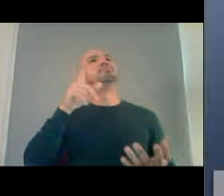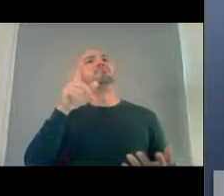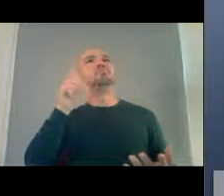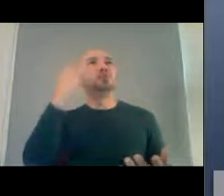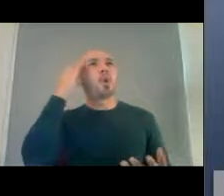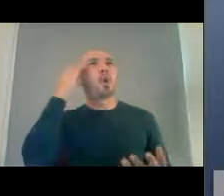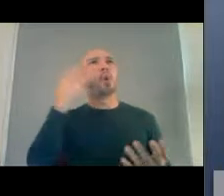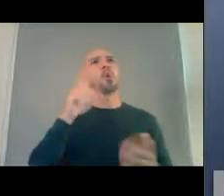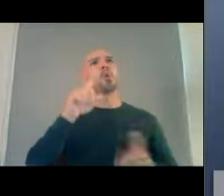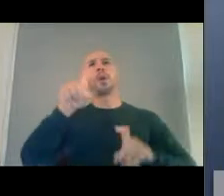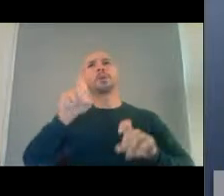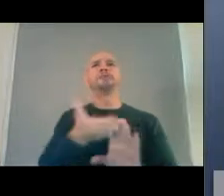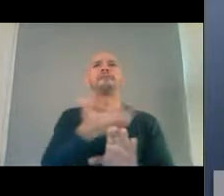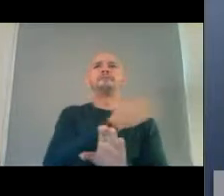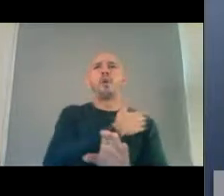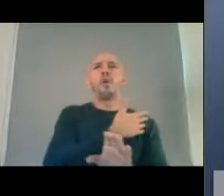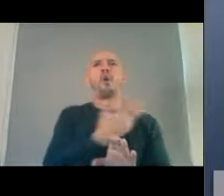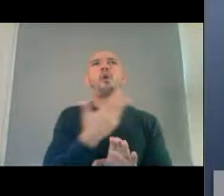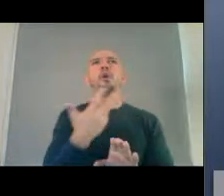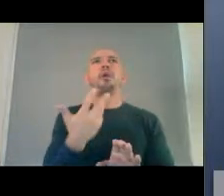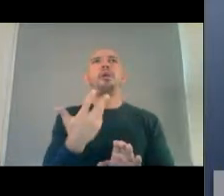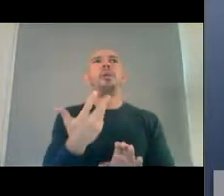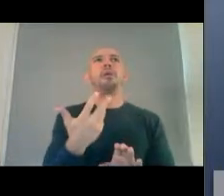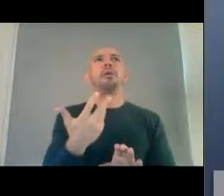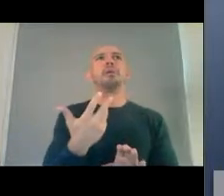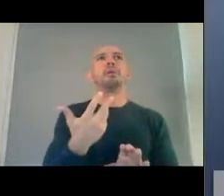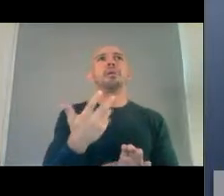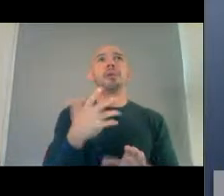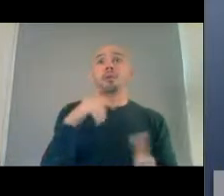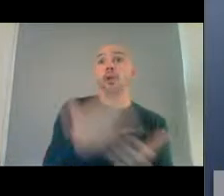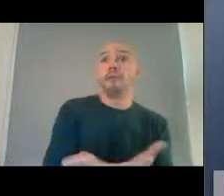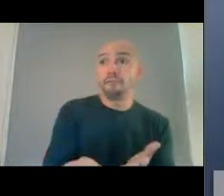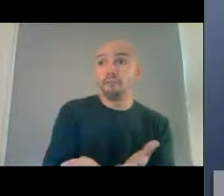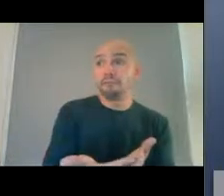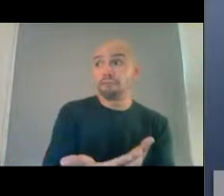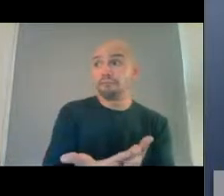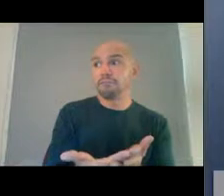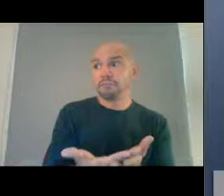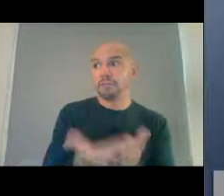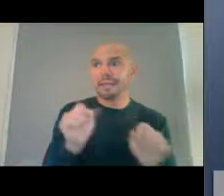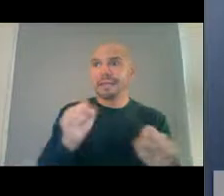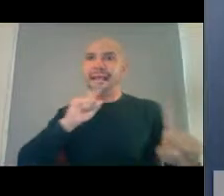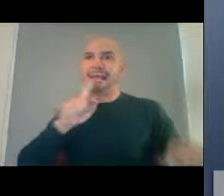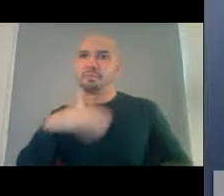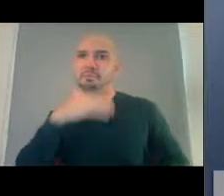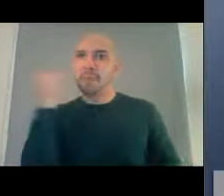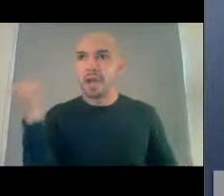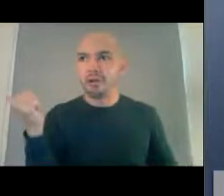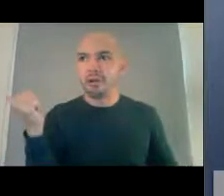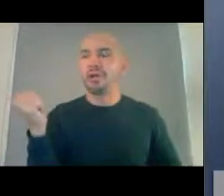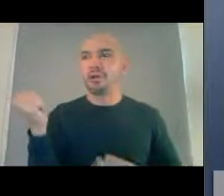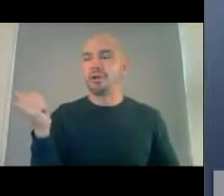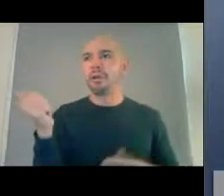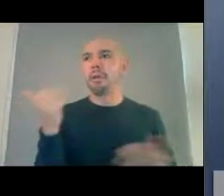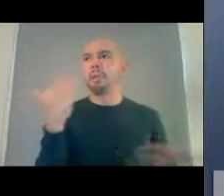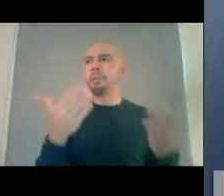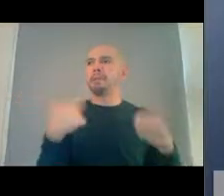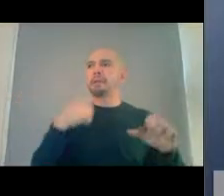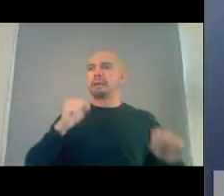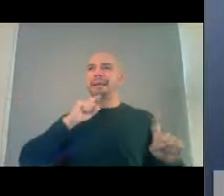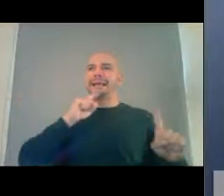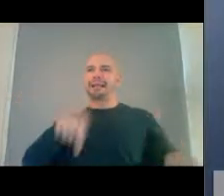are that we're going to be asked to the community before doing outreach just so could it could be a little bit more targeted